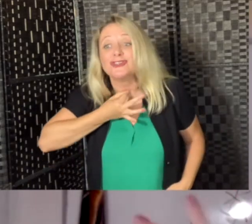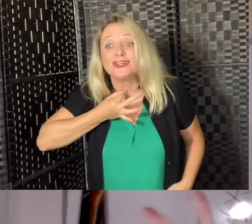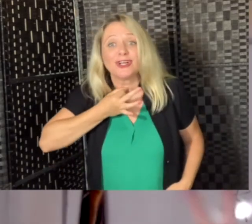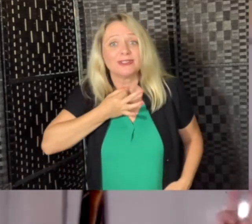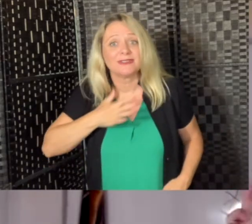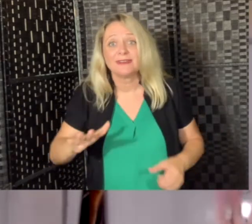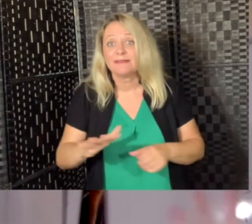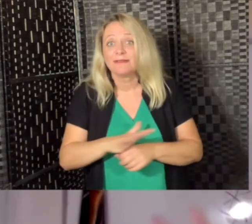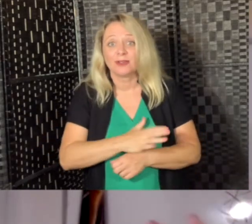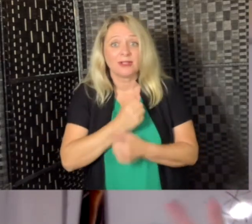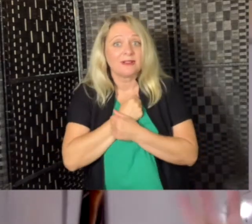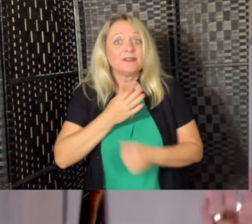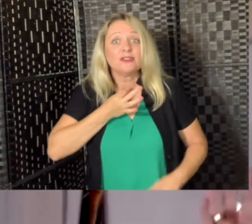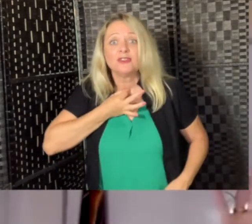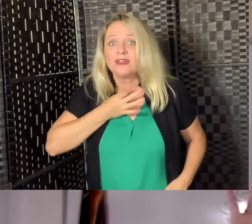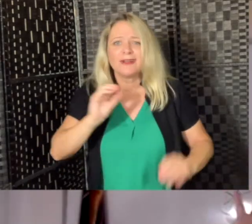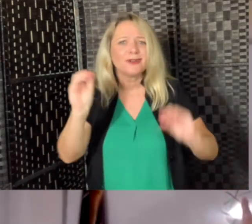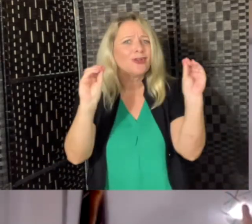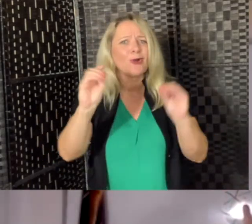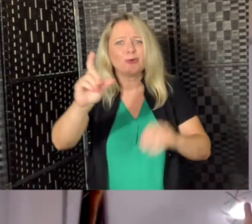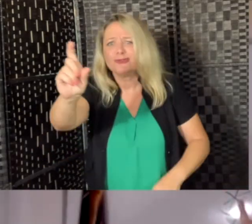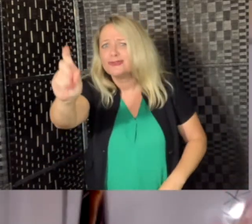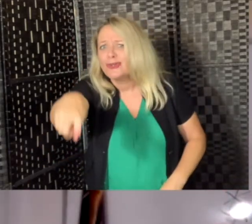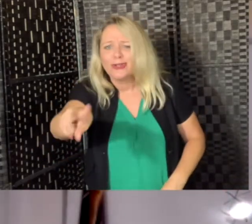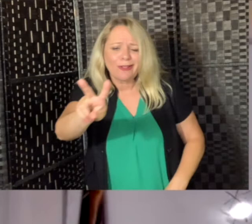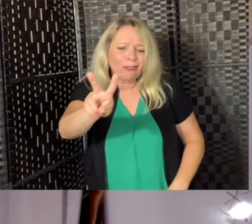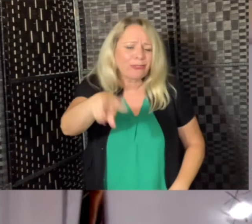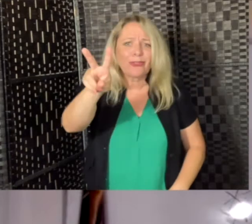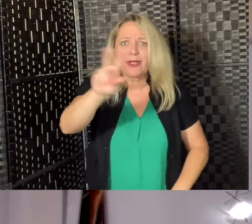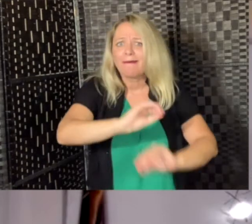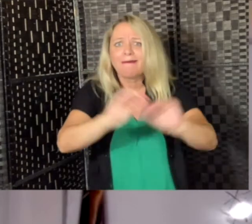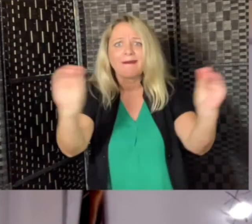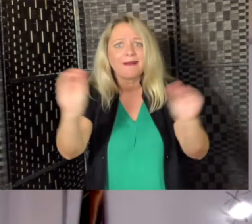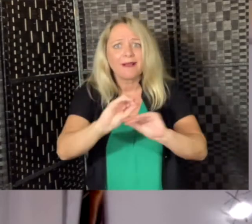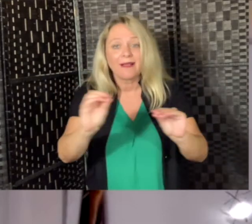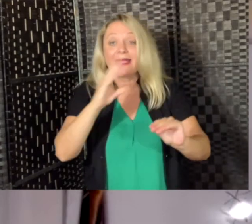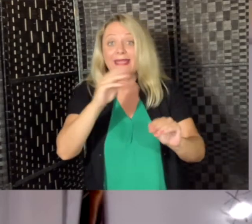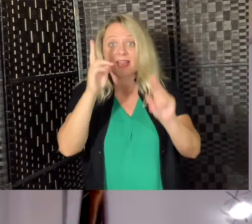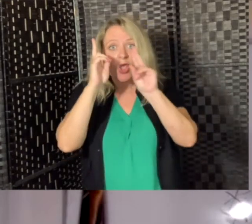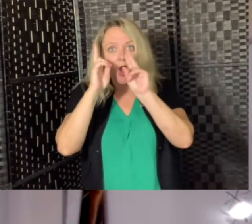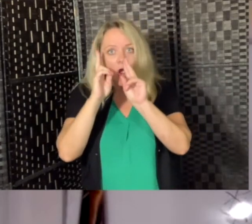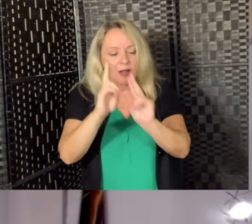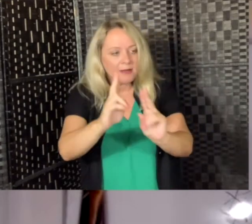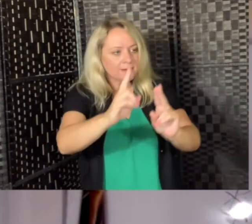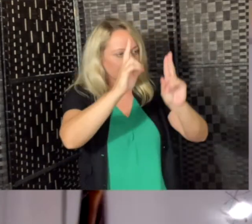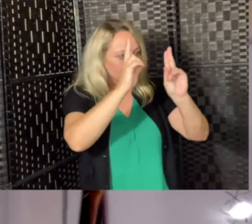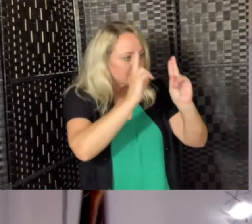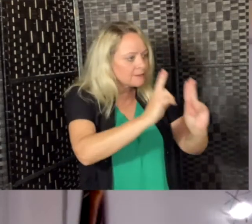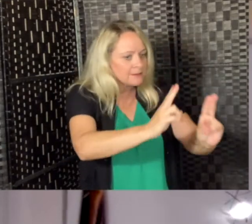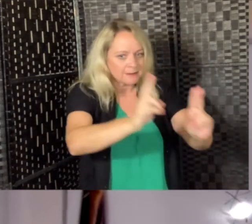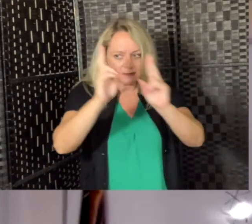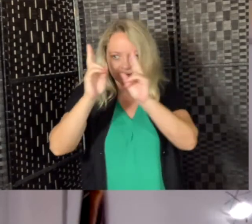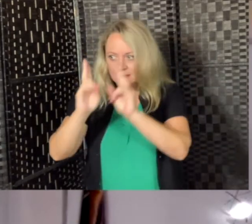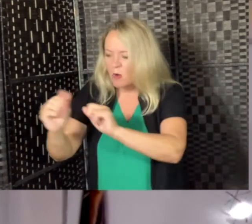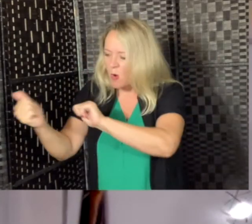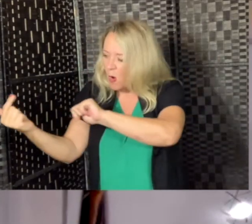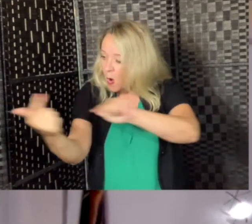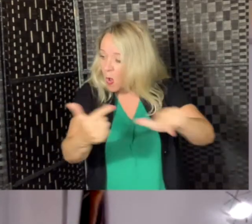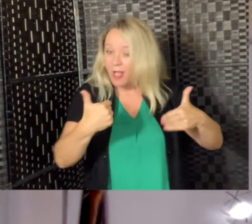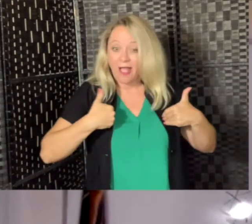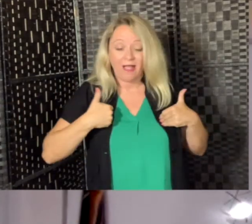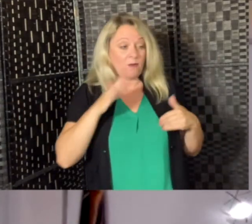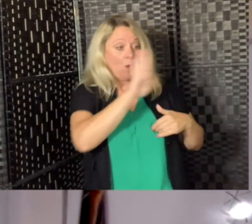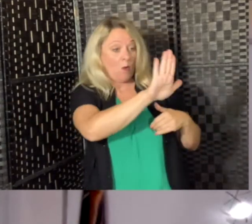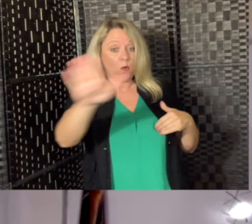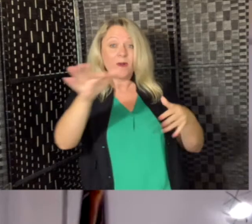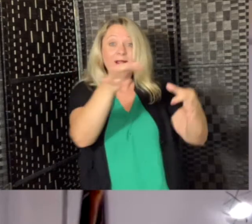of beliefs and values, and only when we can slow down enough to do world travel will there be